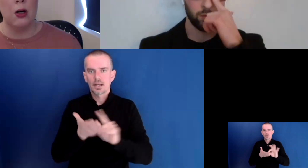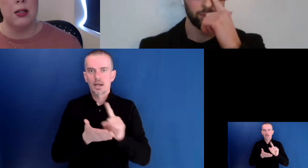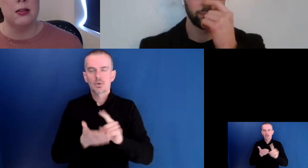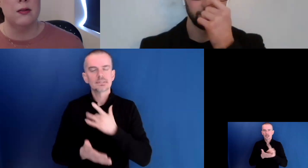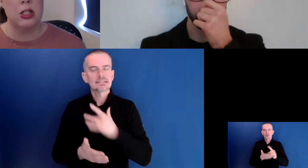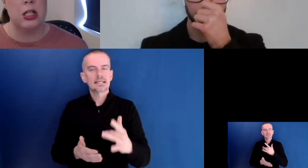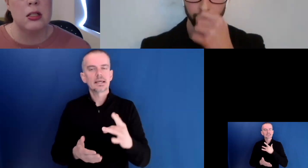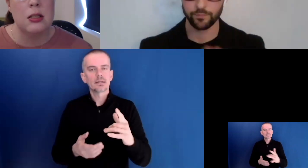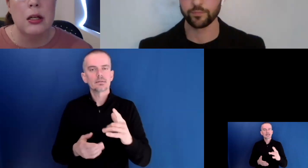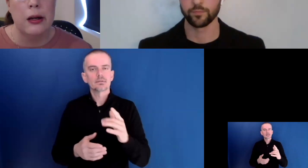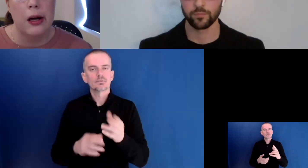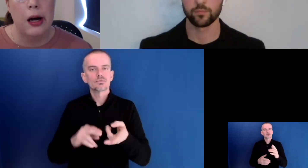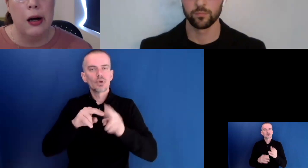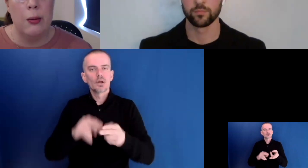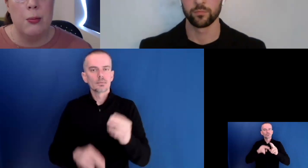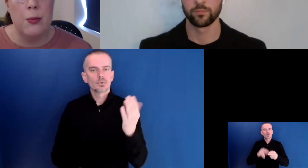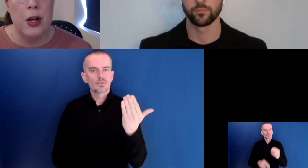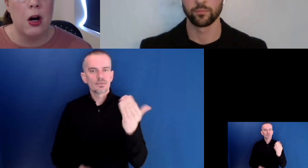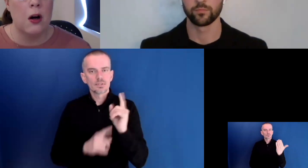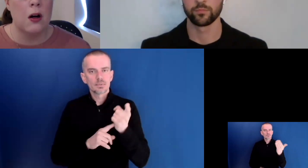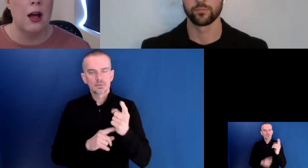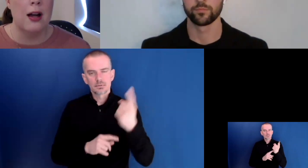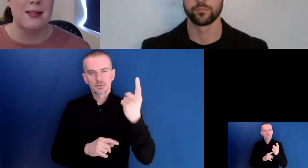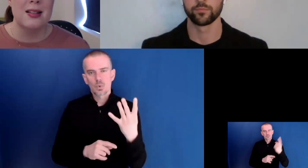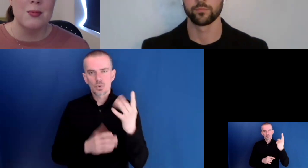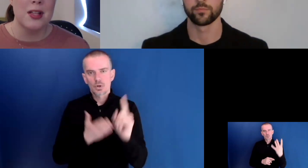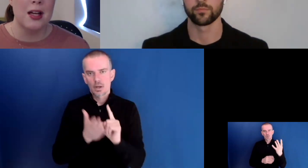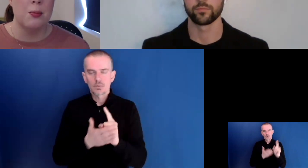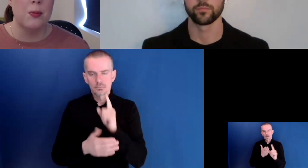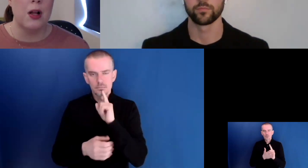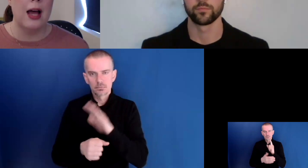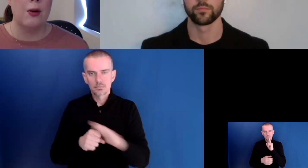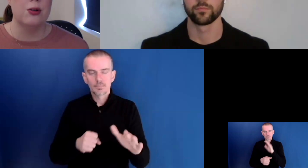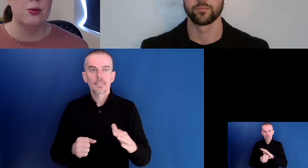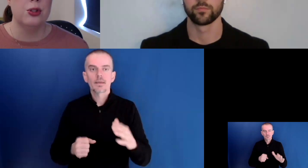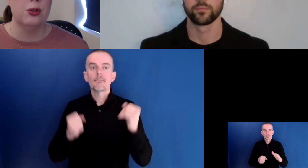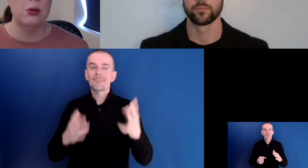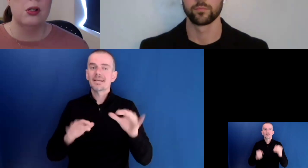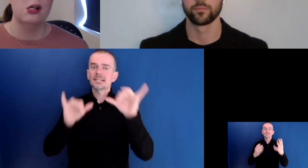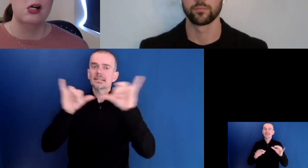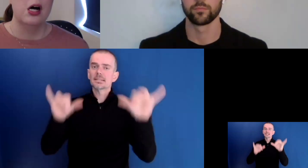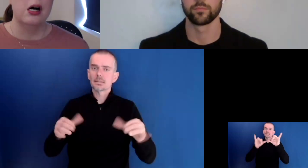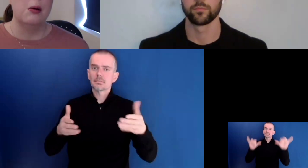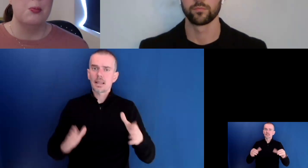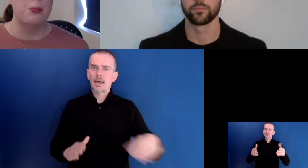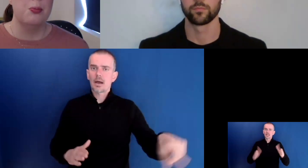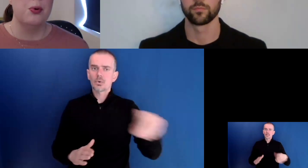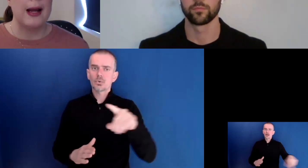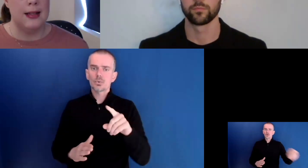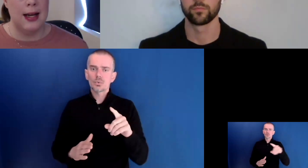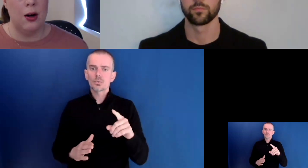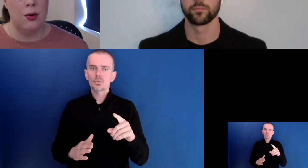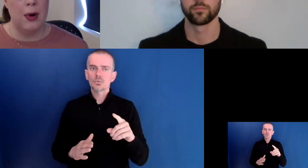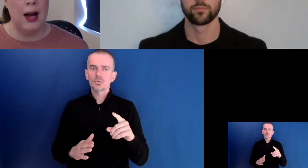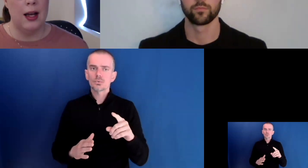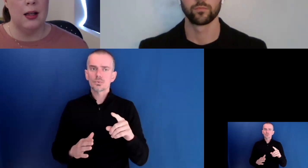an hour is sufficient. There are a lot of systems that allow you to